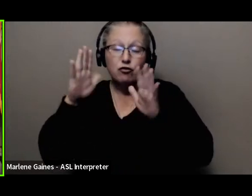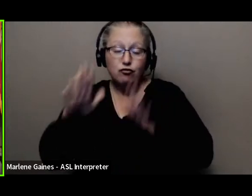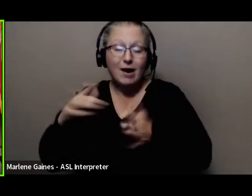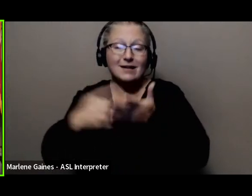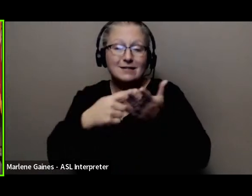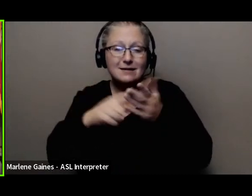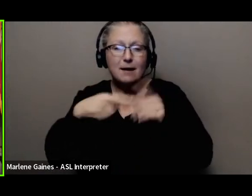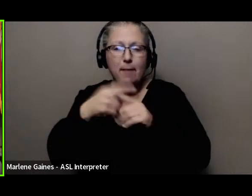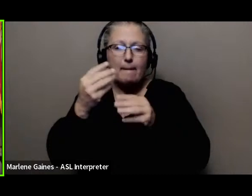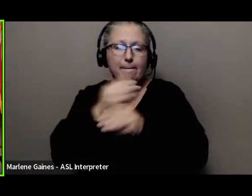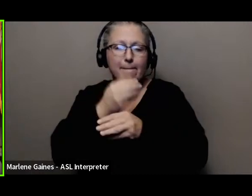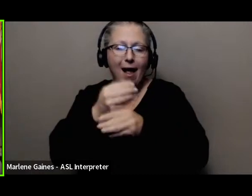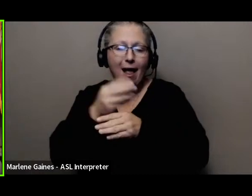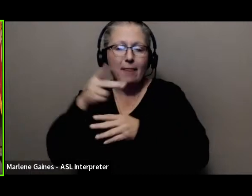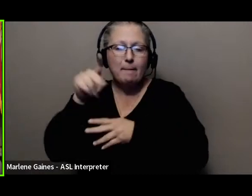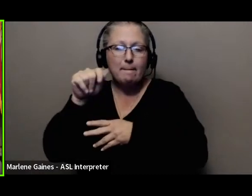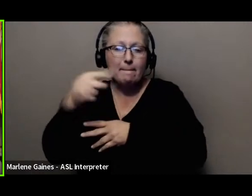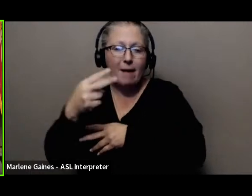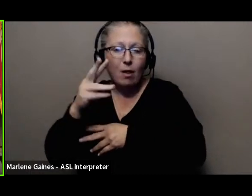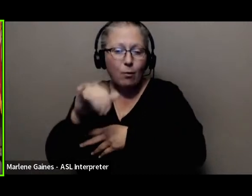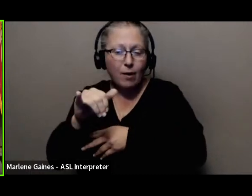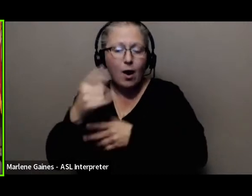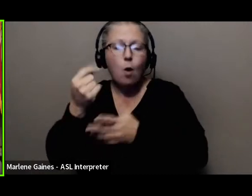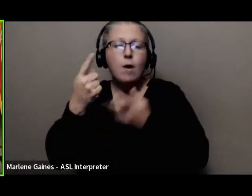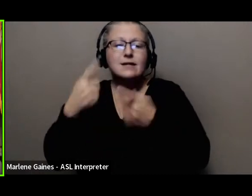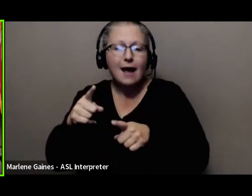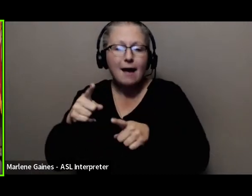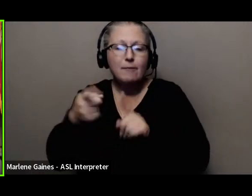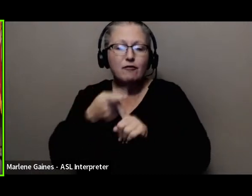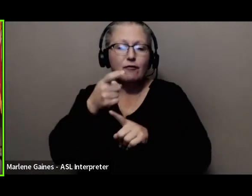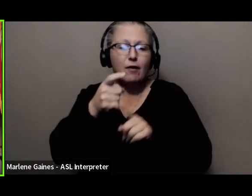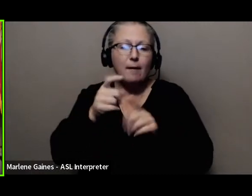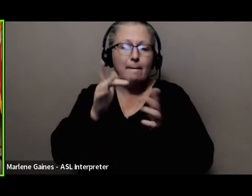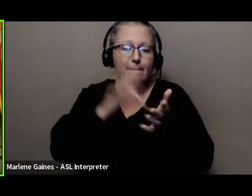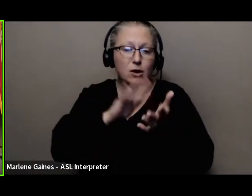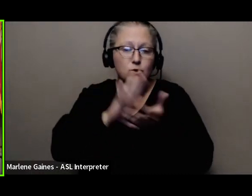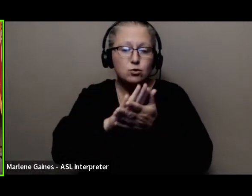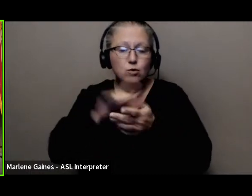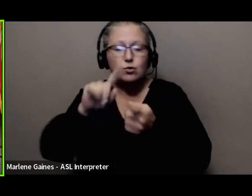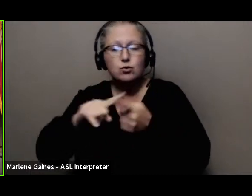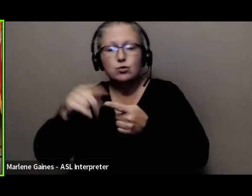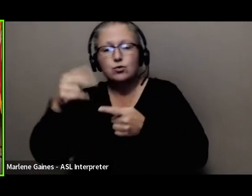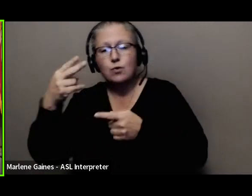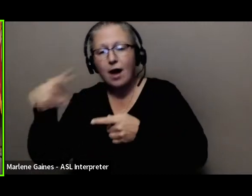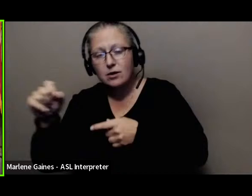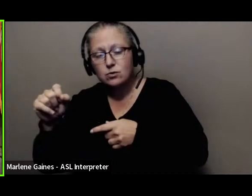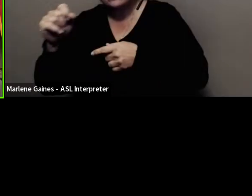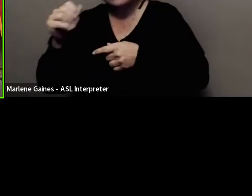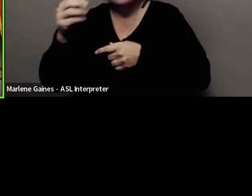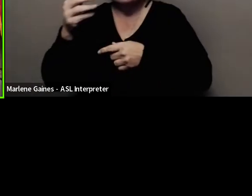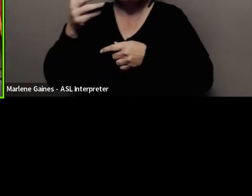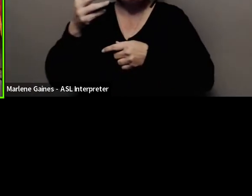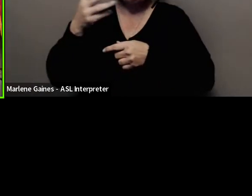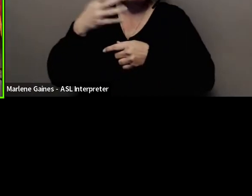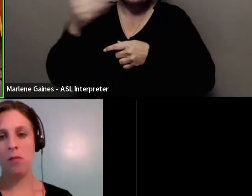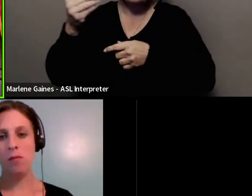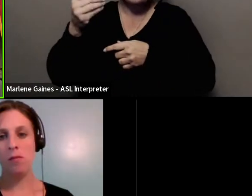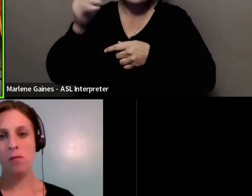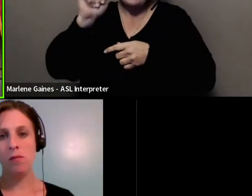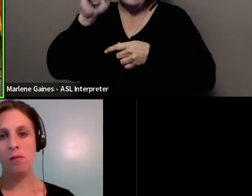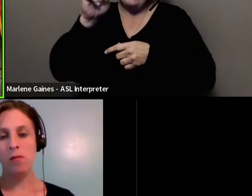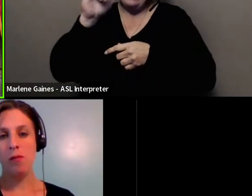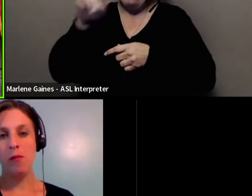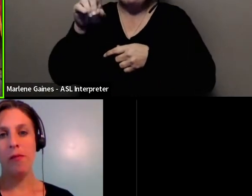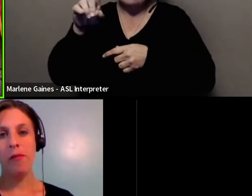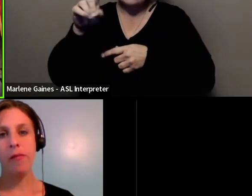about math pathways, what was happening, from middle school to to high school. And AVID